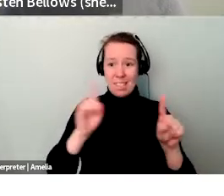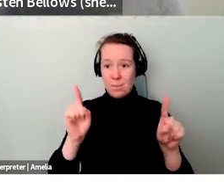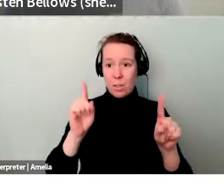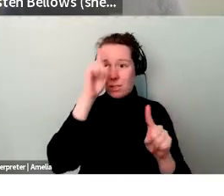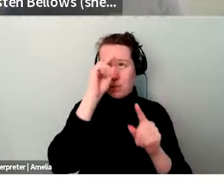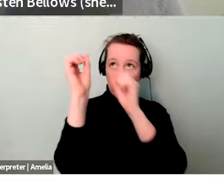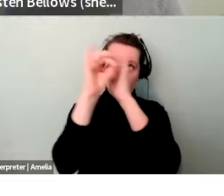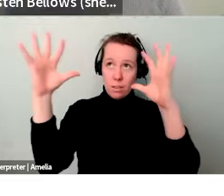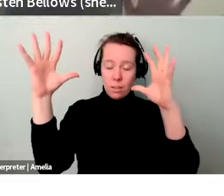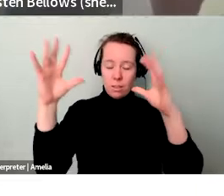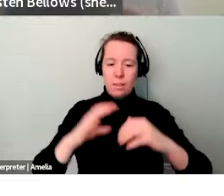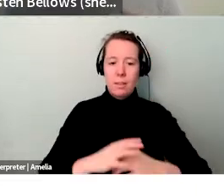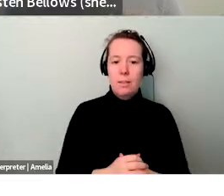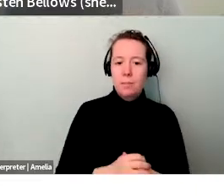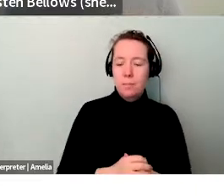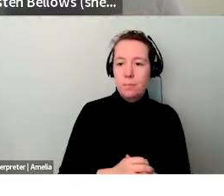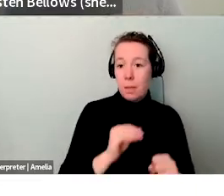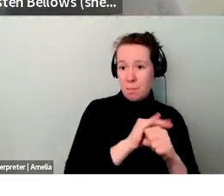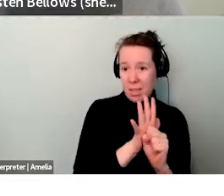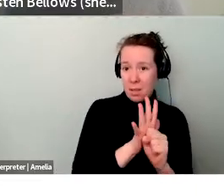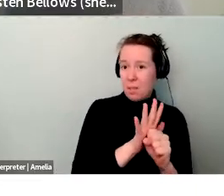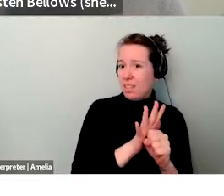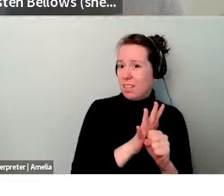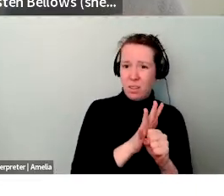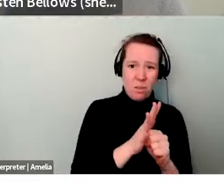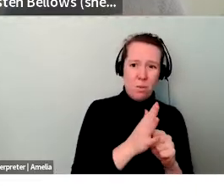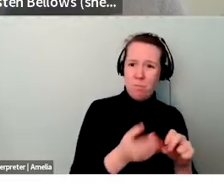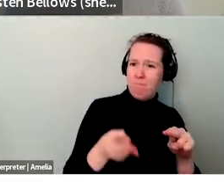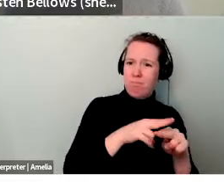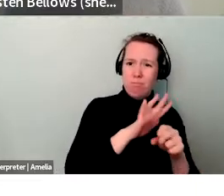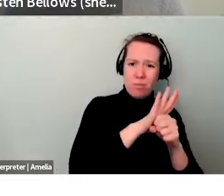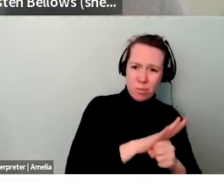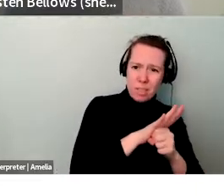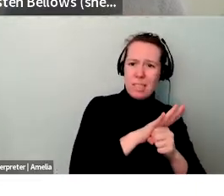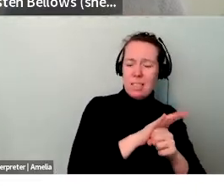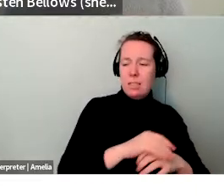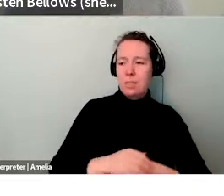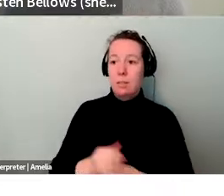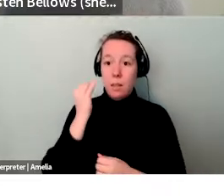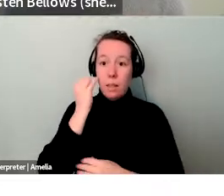up? If you have your hand up, you can speak. I can't find who it is.